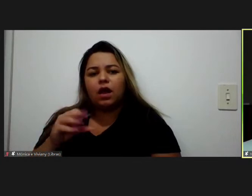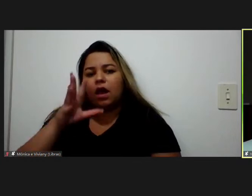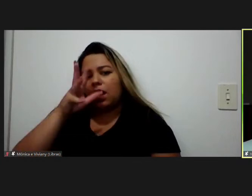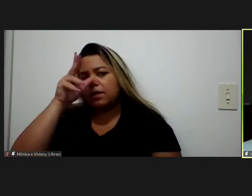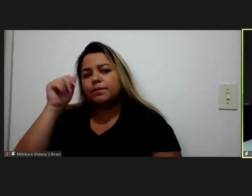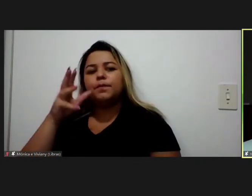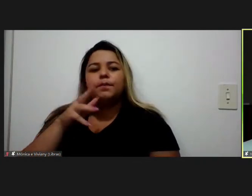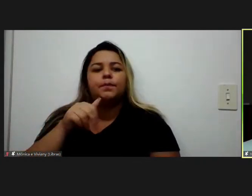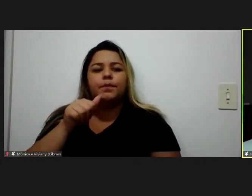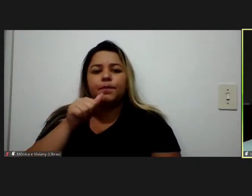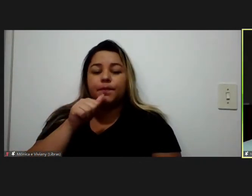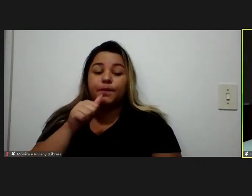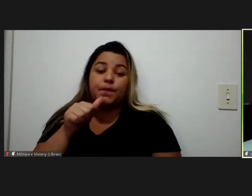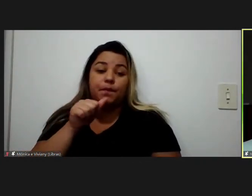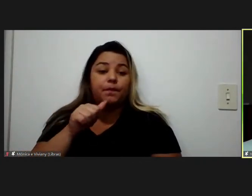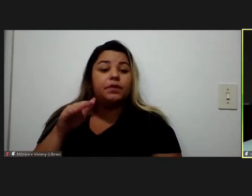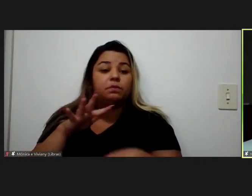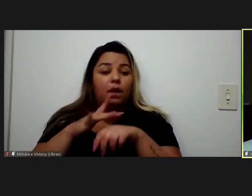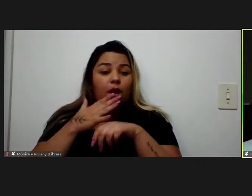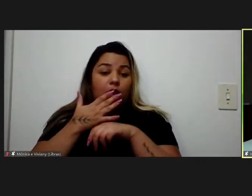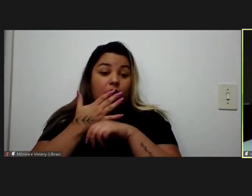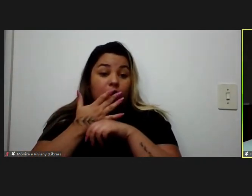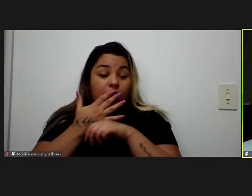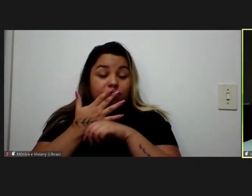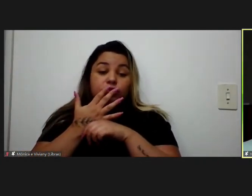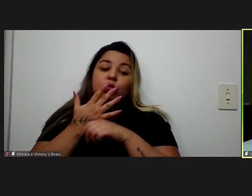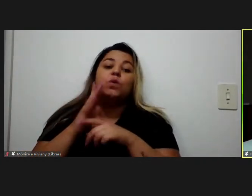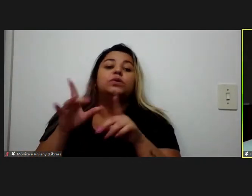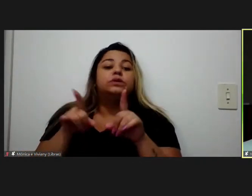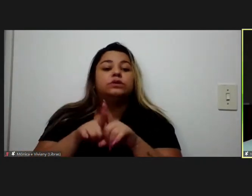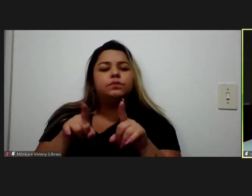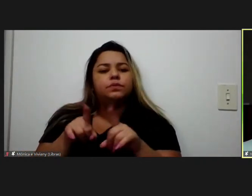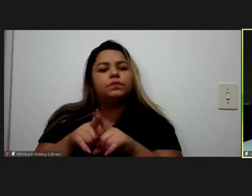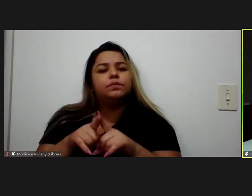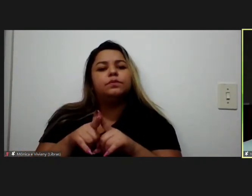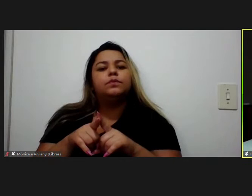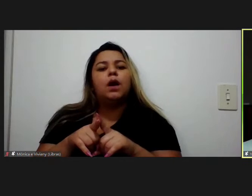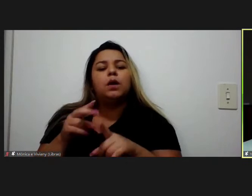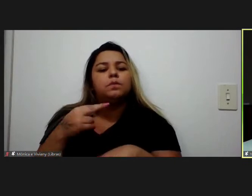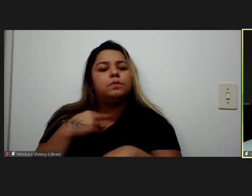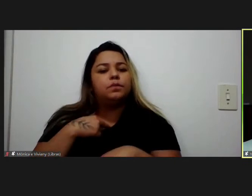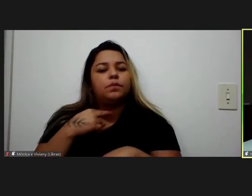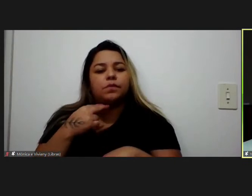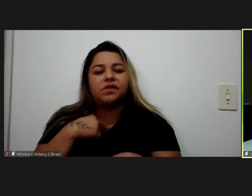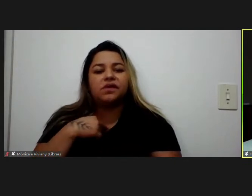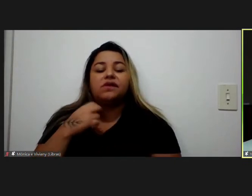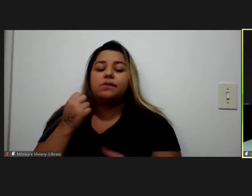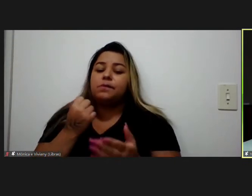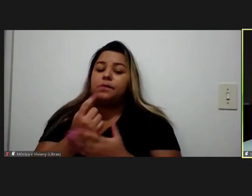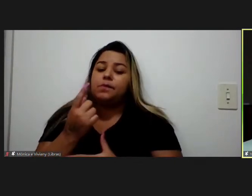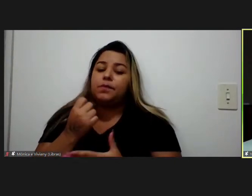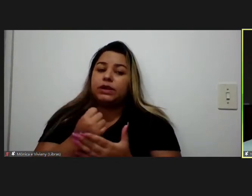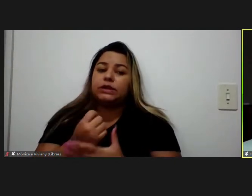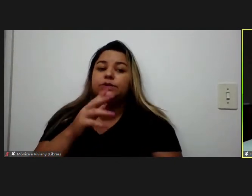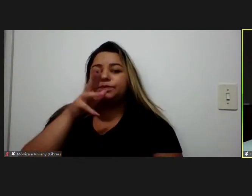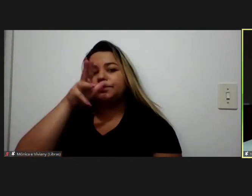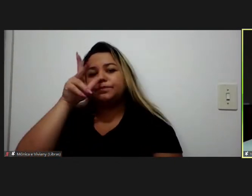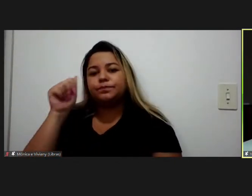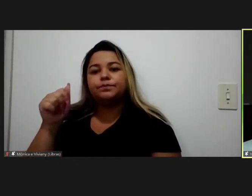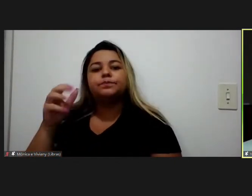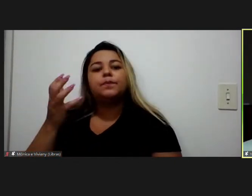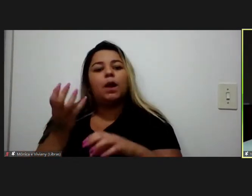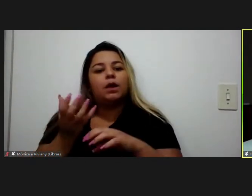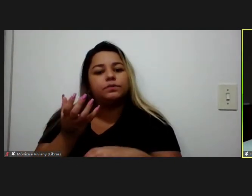about taxes in soda and sweet drinks, to forbid